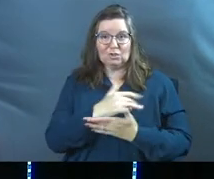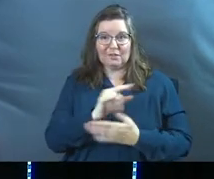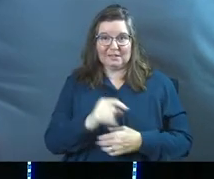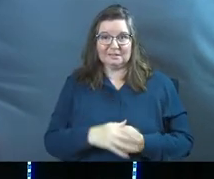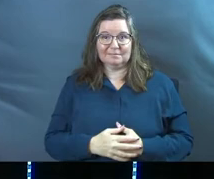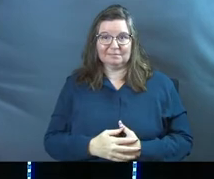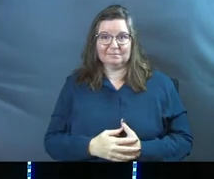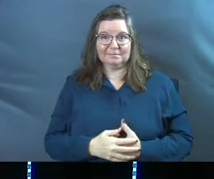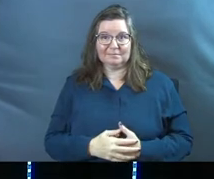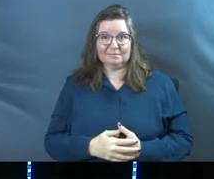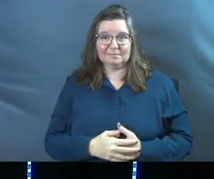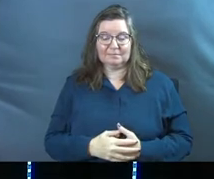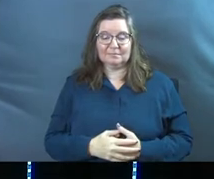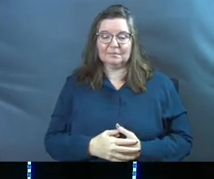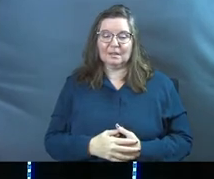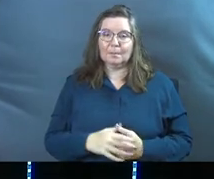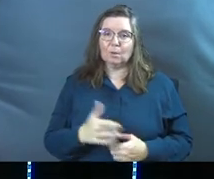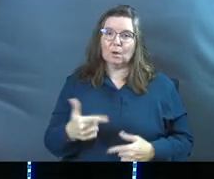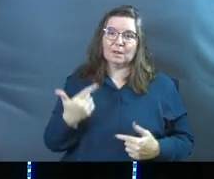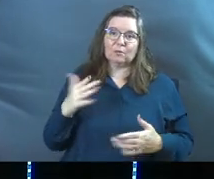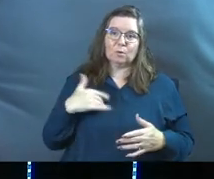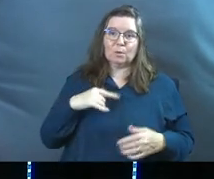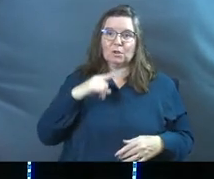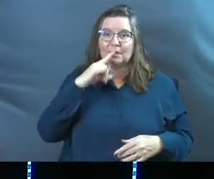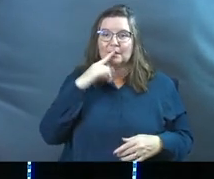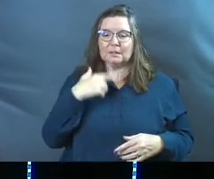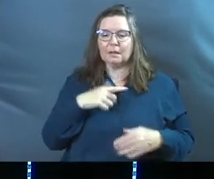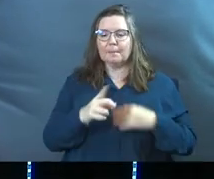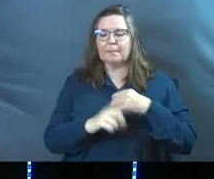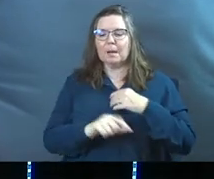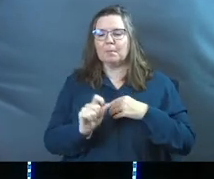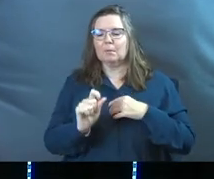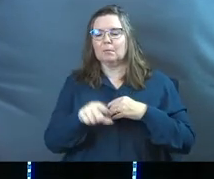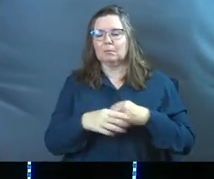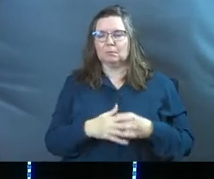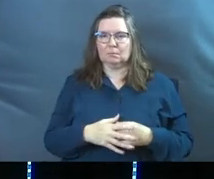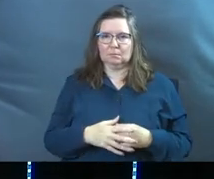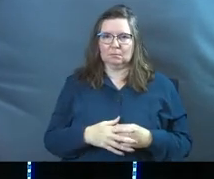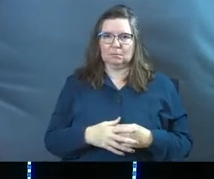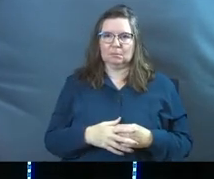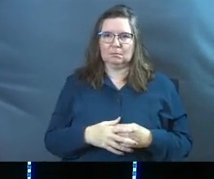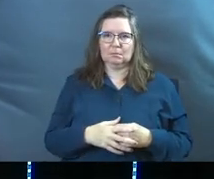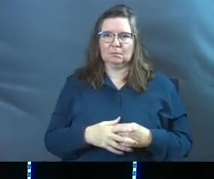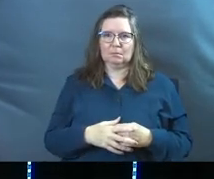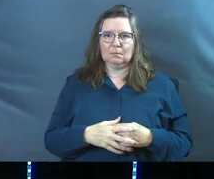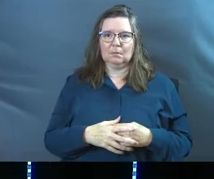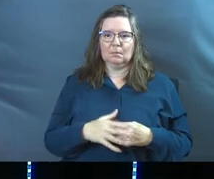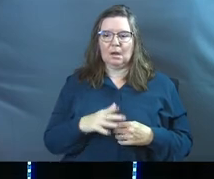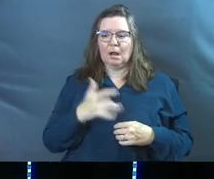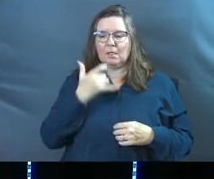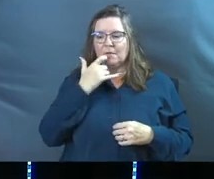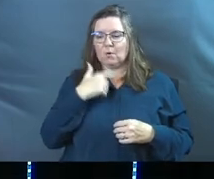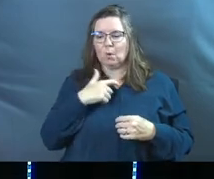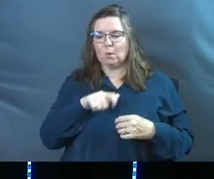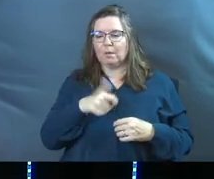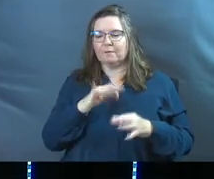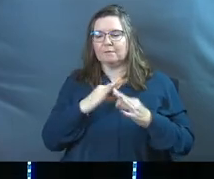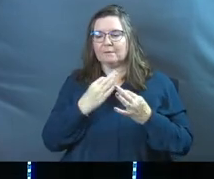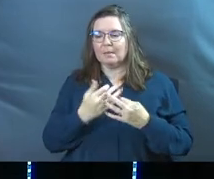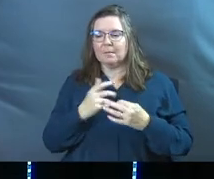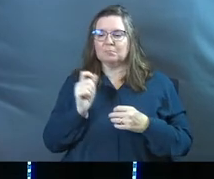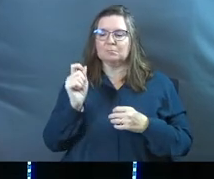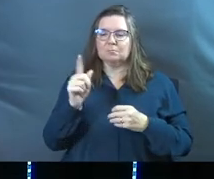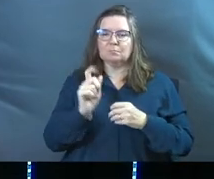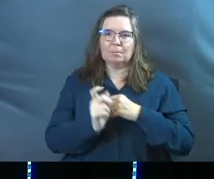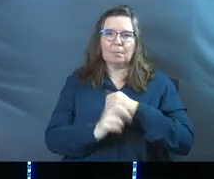it. And in the living room with your kids, and here's a little punishment, and there, and on the phone with the extended family, and